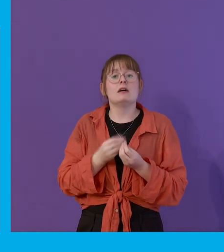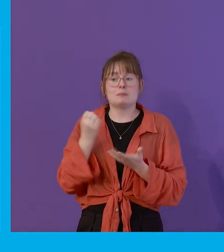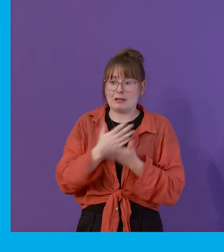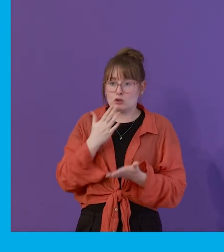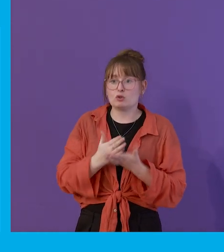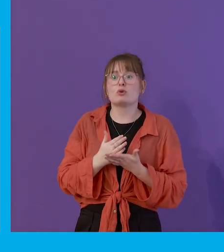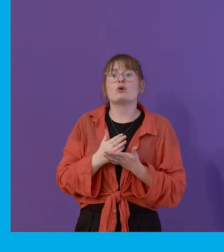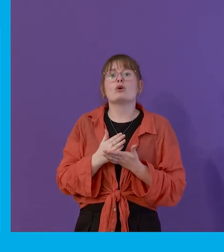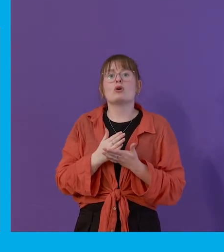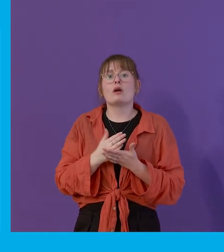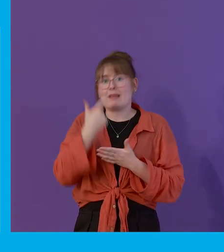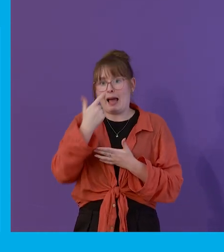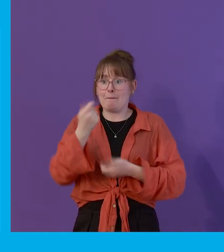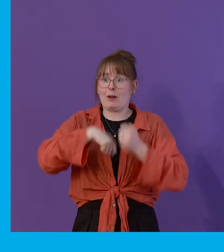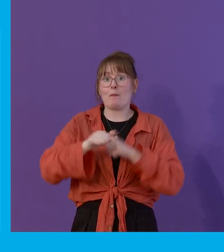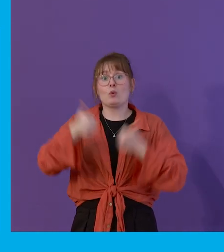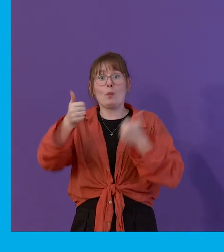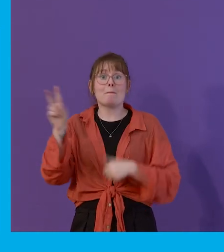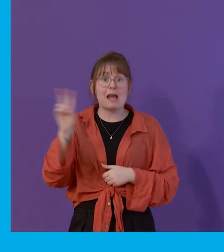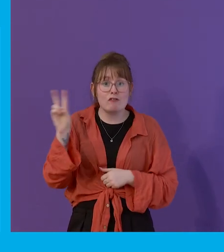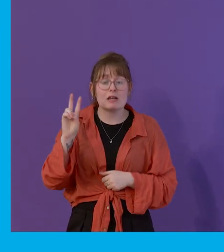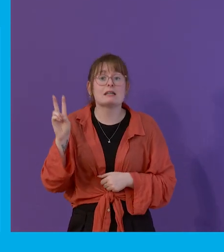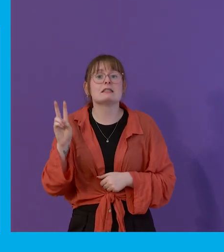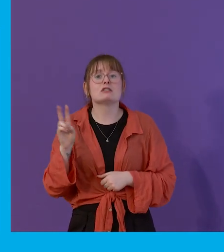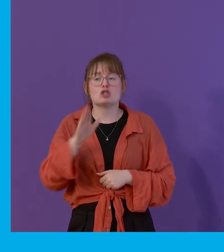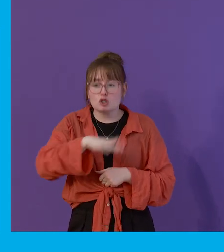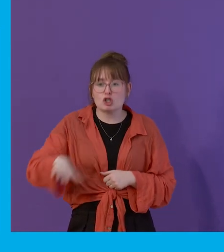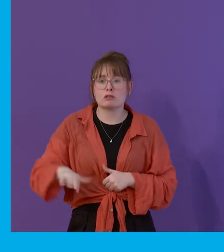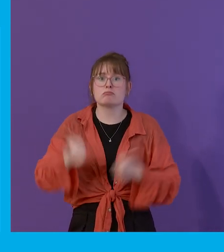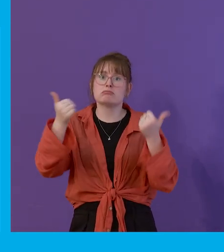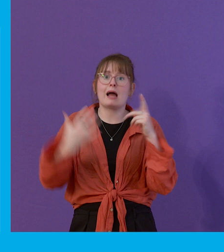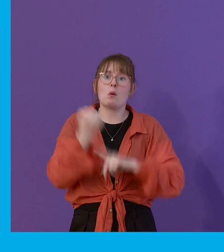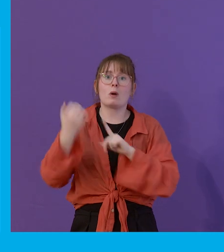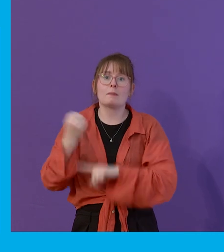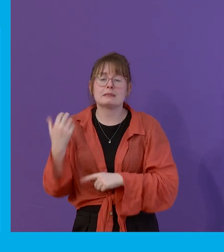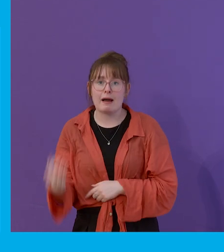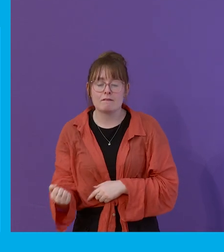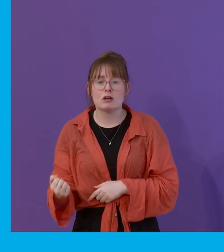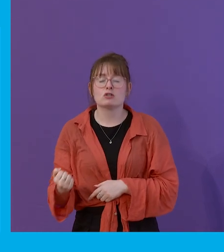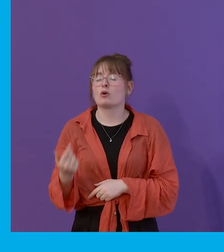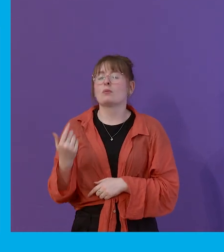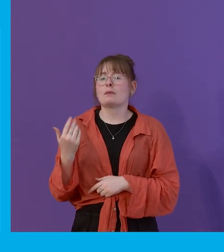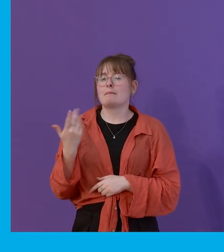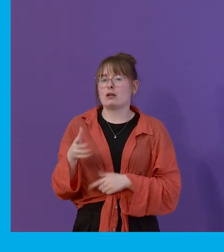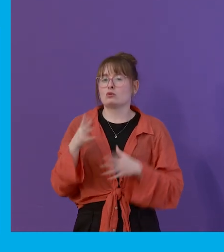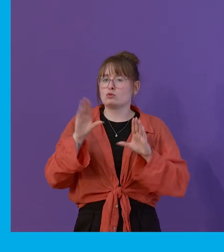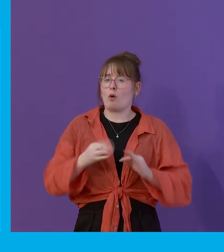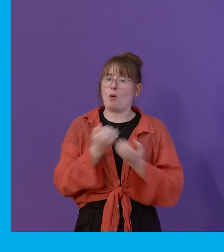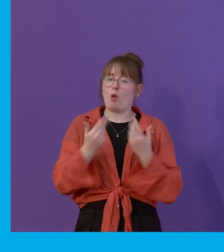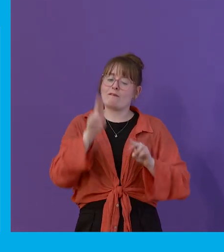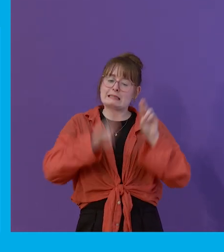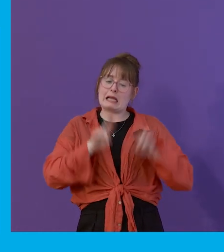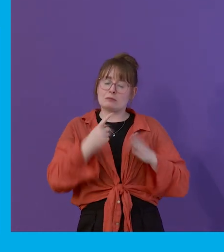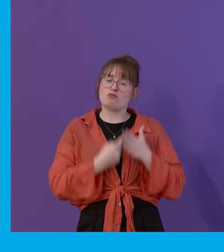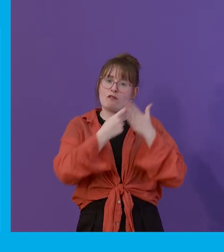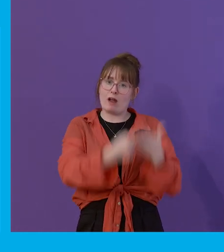to be good parents and to have children to have really good outcomes. So we stopped doing a lot of that assessment referral,